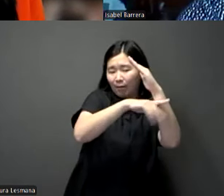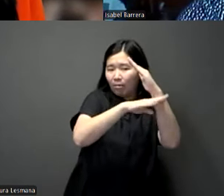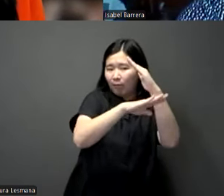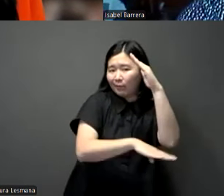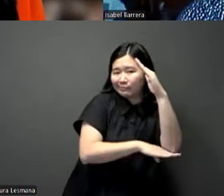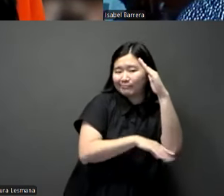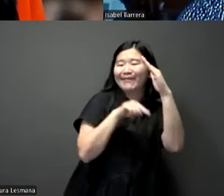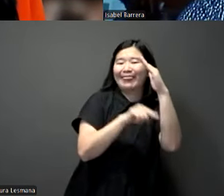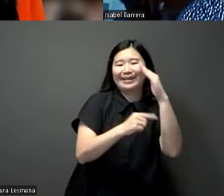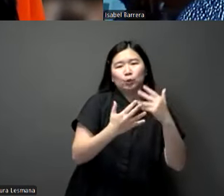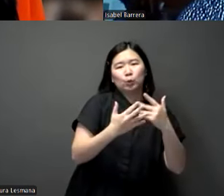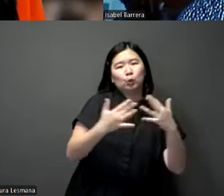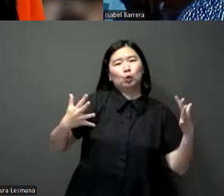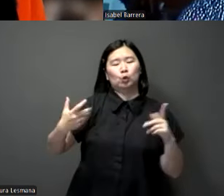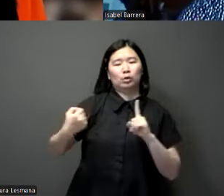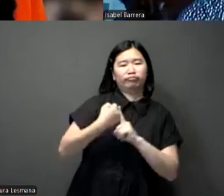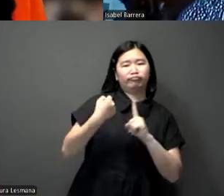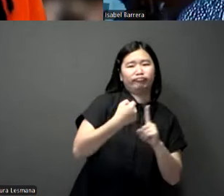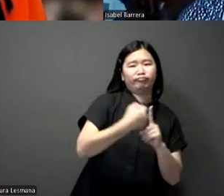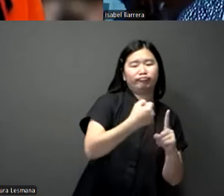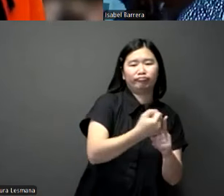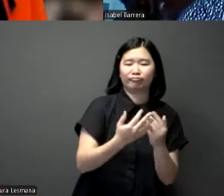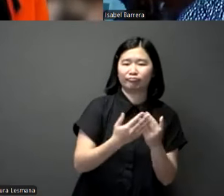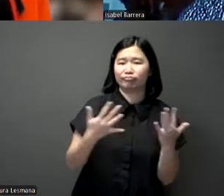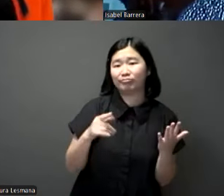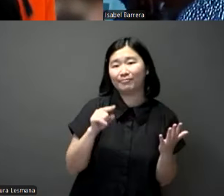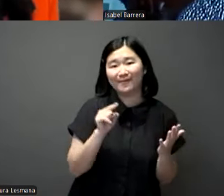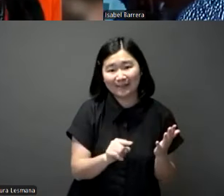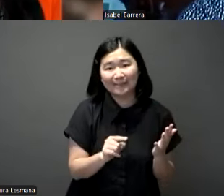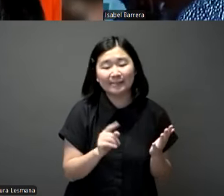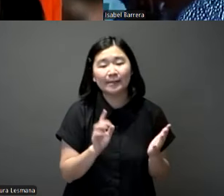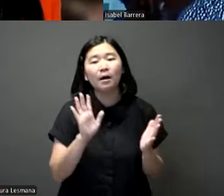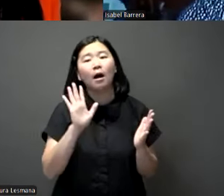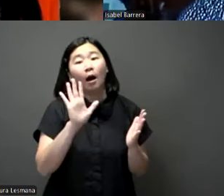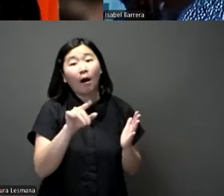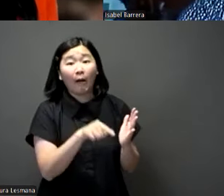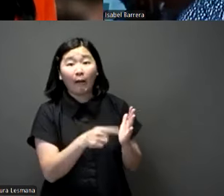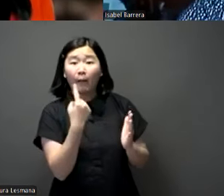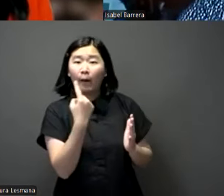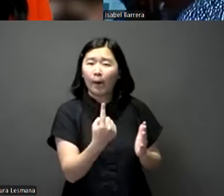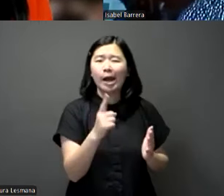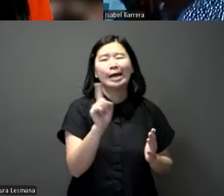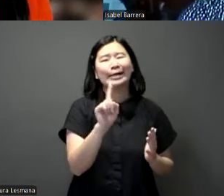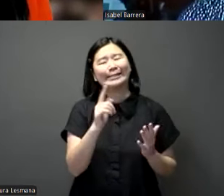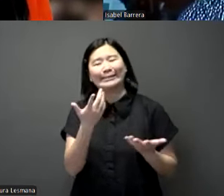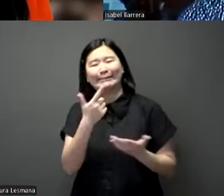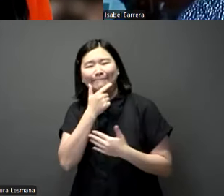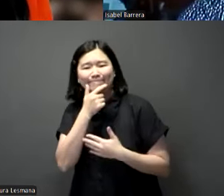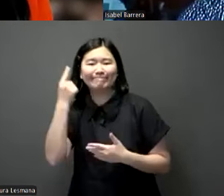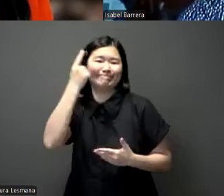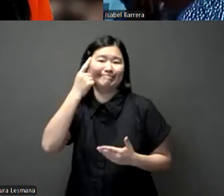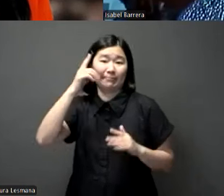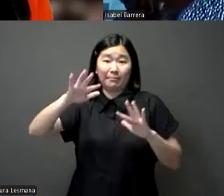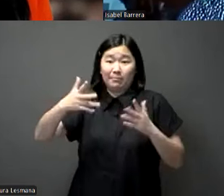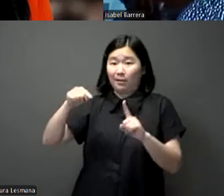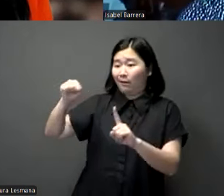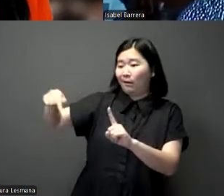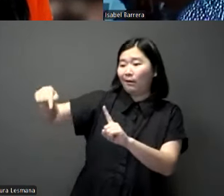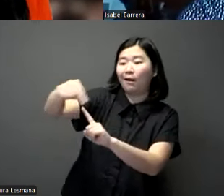are not being able to receive screening, vaccinations, and treatment. Although